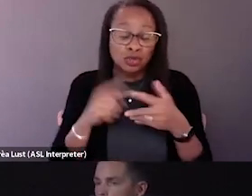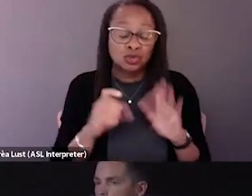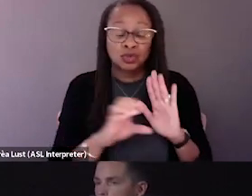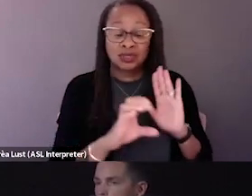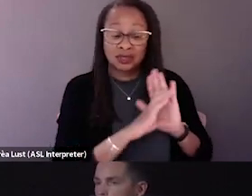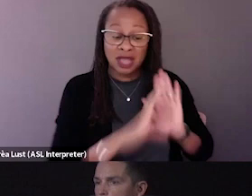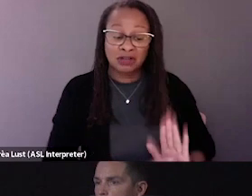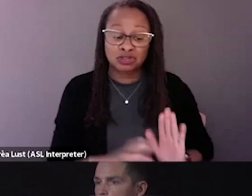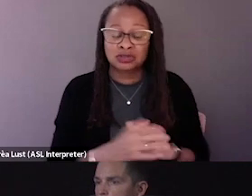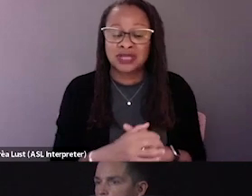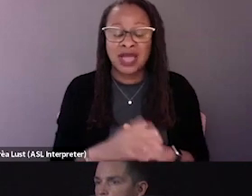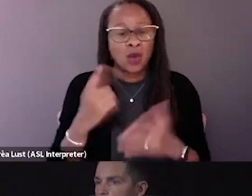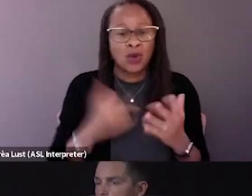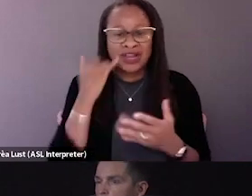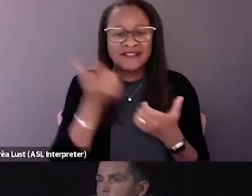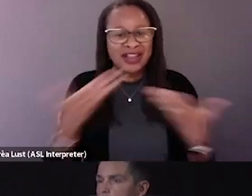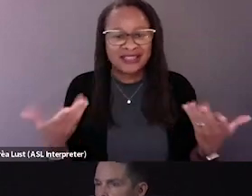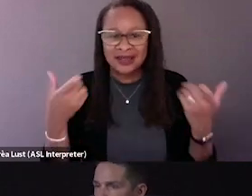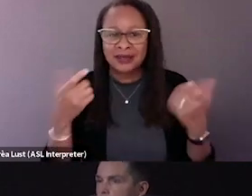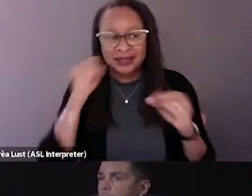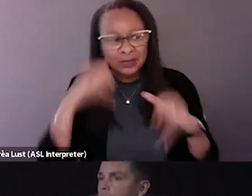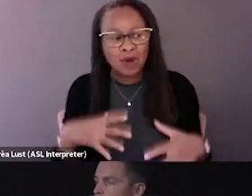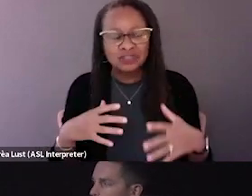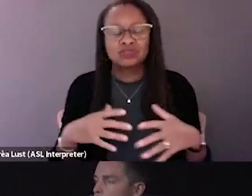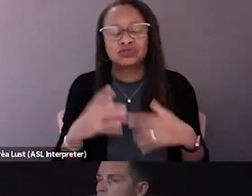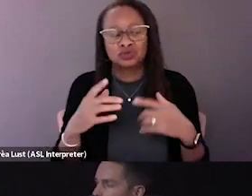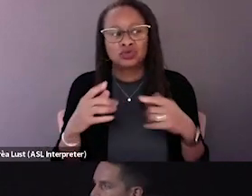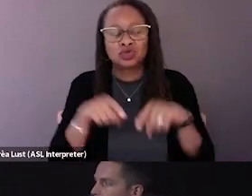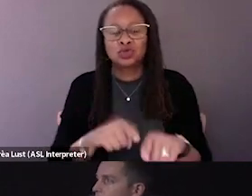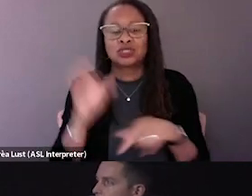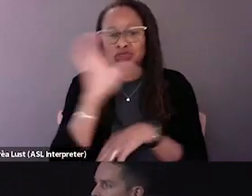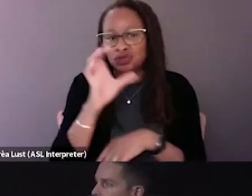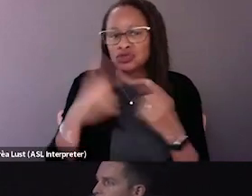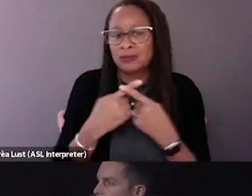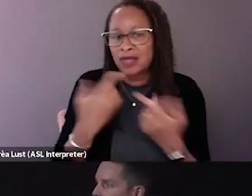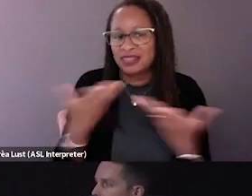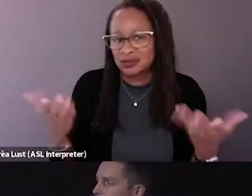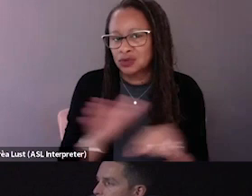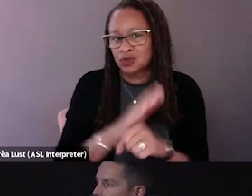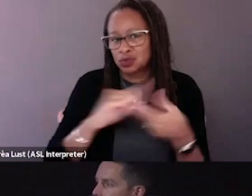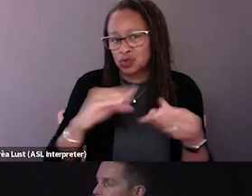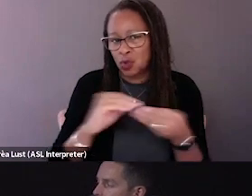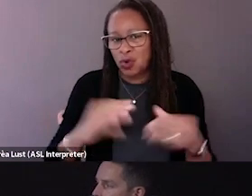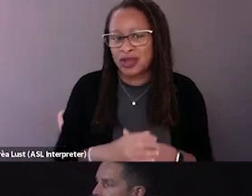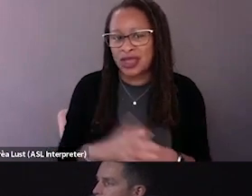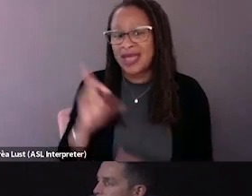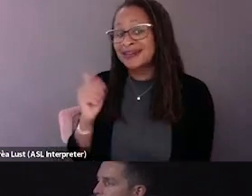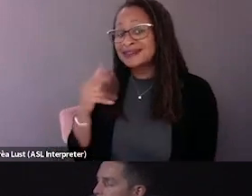years, what, if anything, surprised you in your research about the topic in the film? Yeah, thank you.